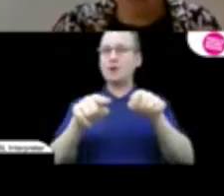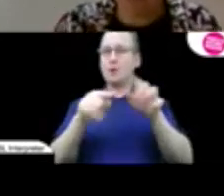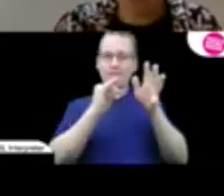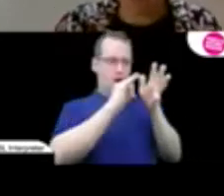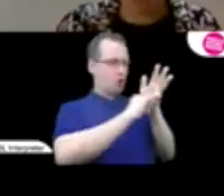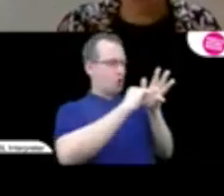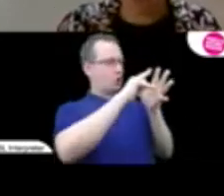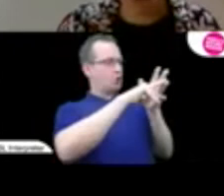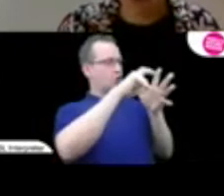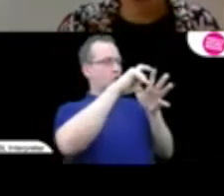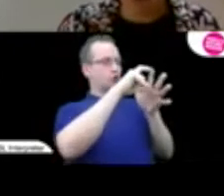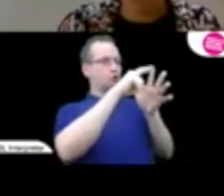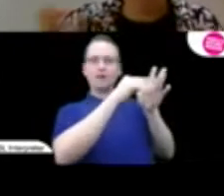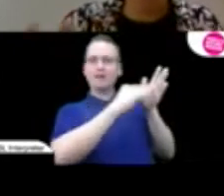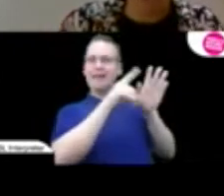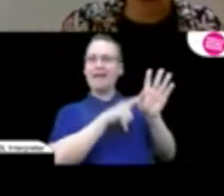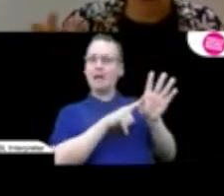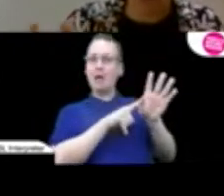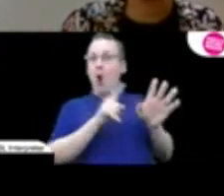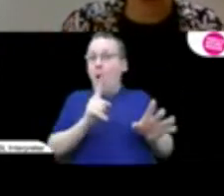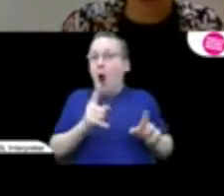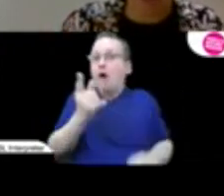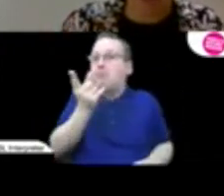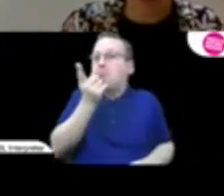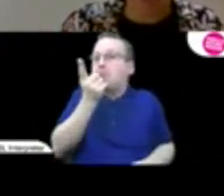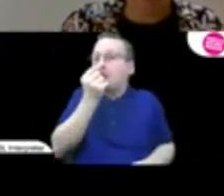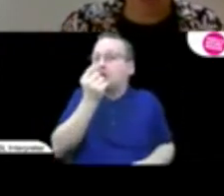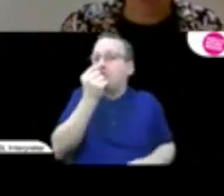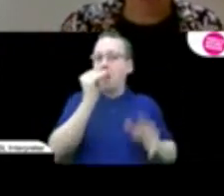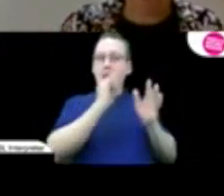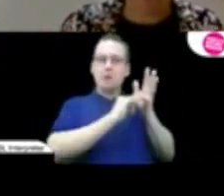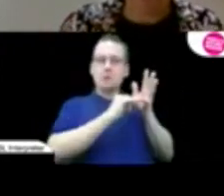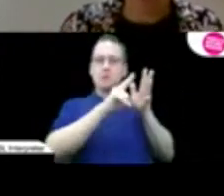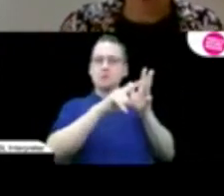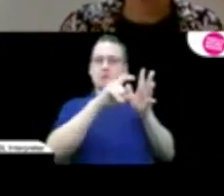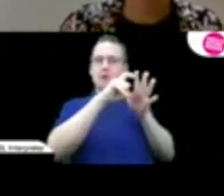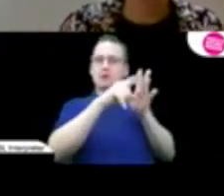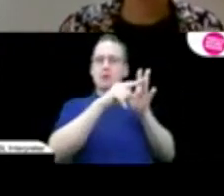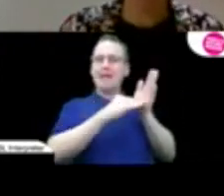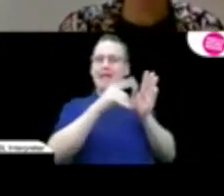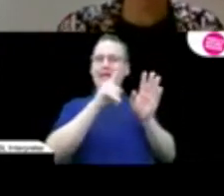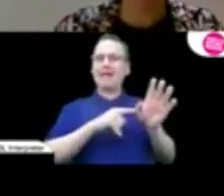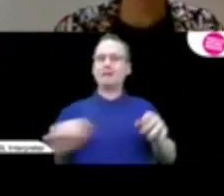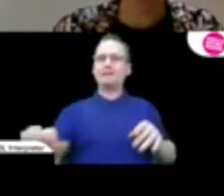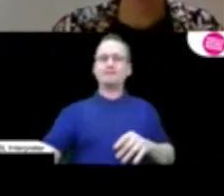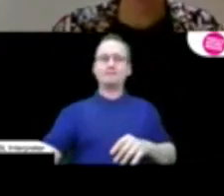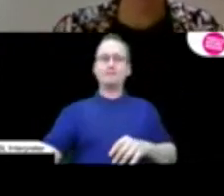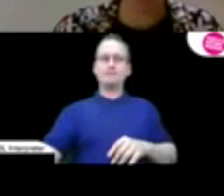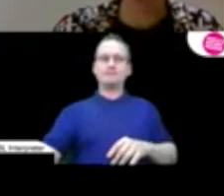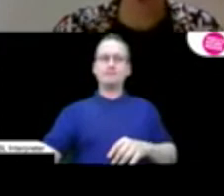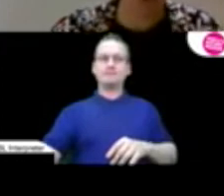or attempted sodomy. But after this law change in 1885, you could be